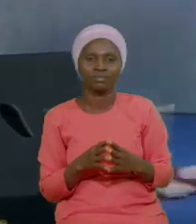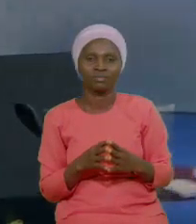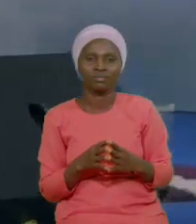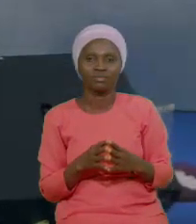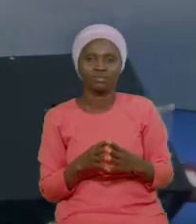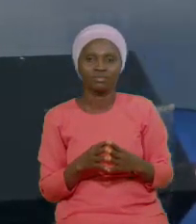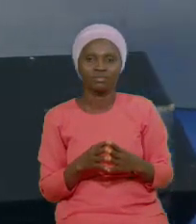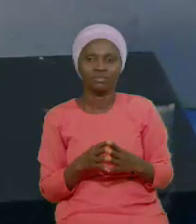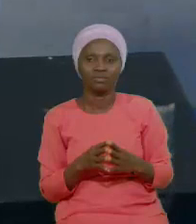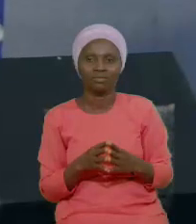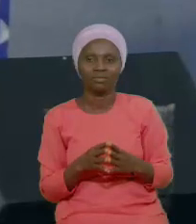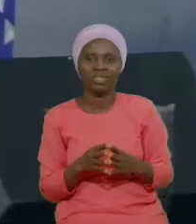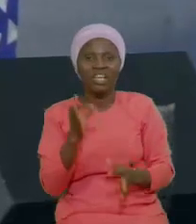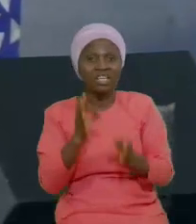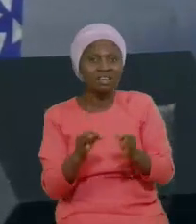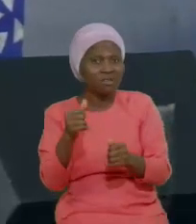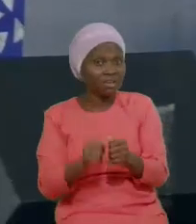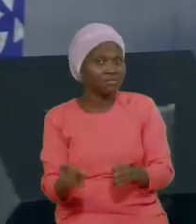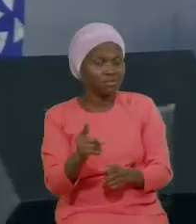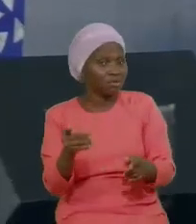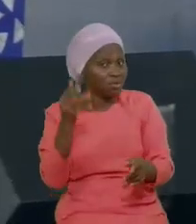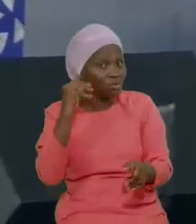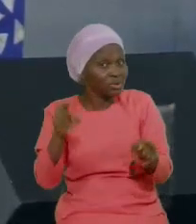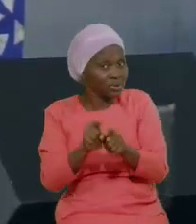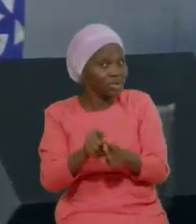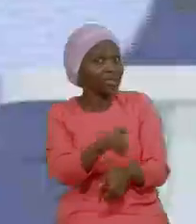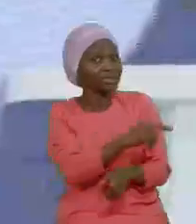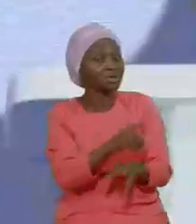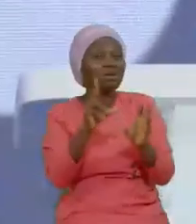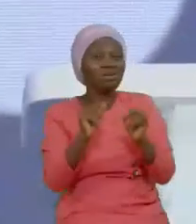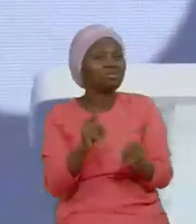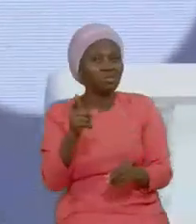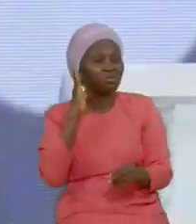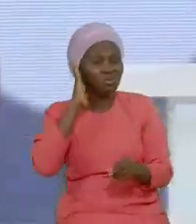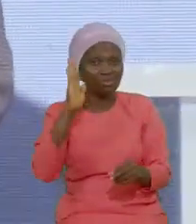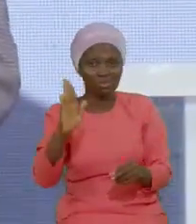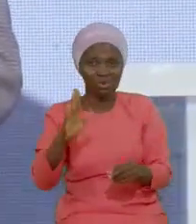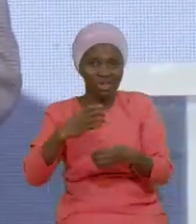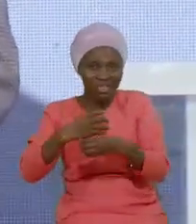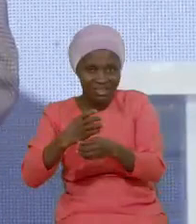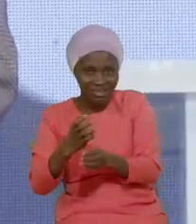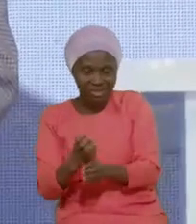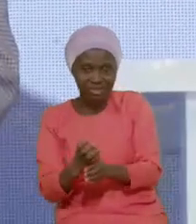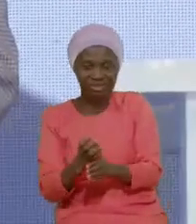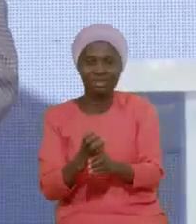If everybody was like them, nobody will manufacture motorcycle.